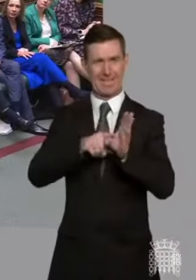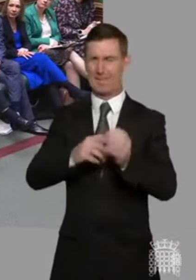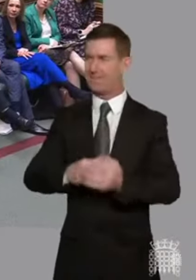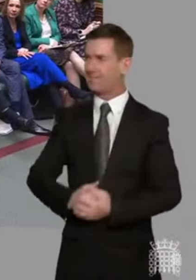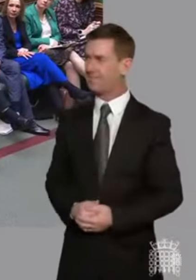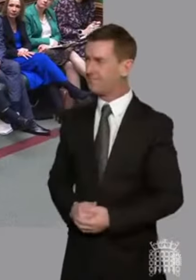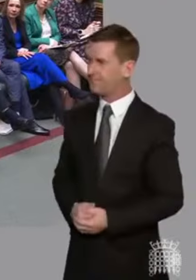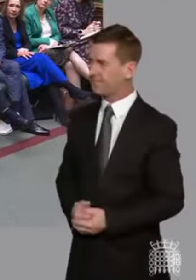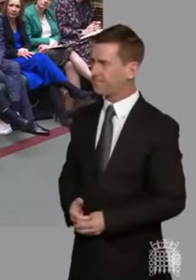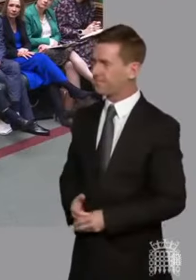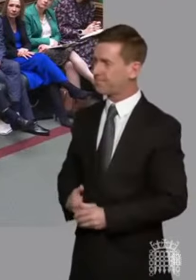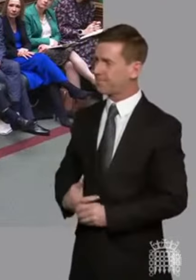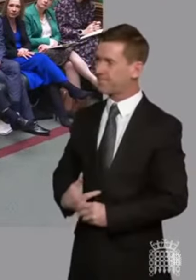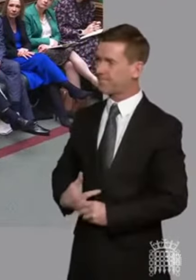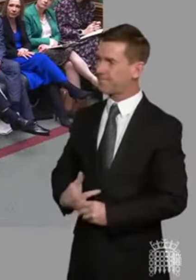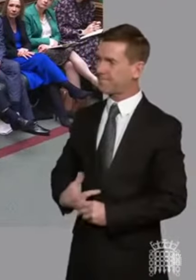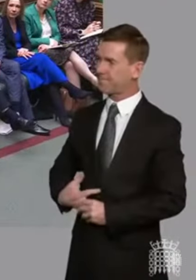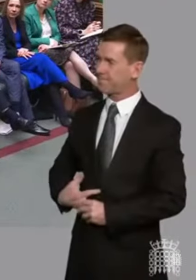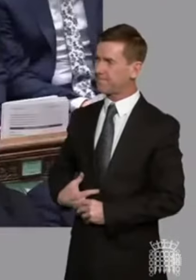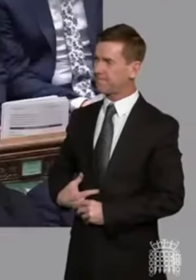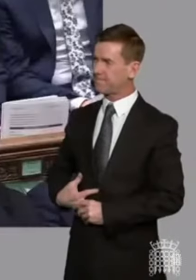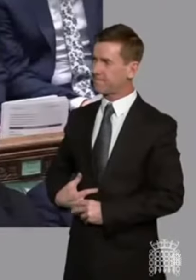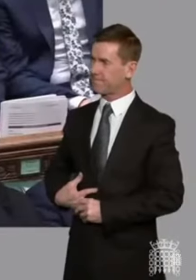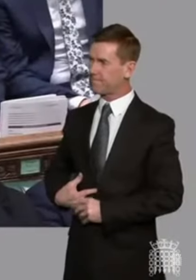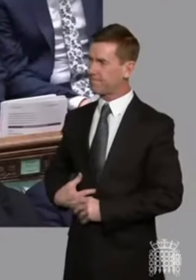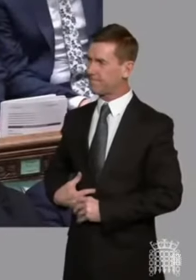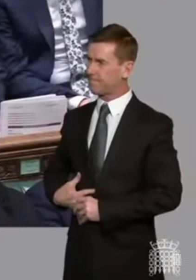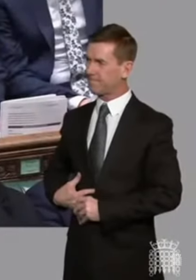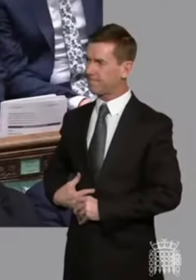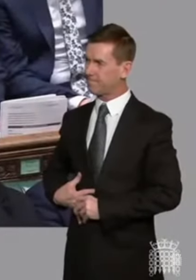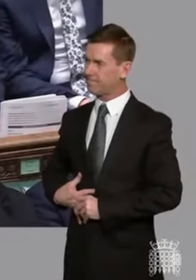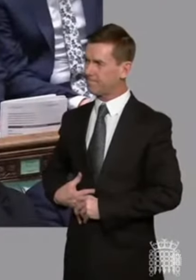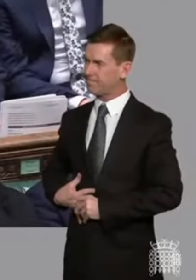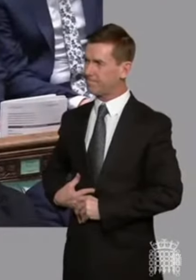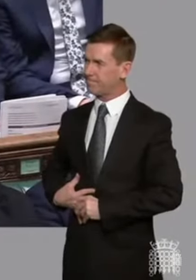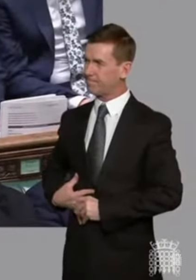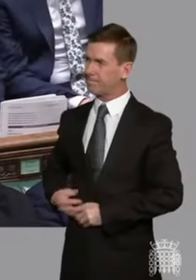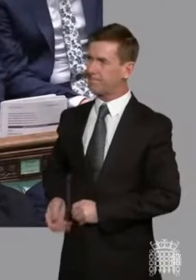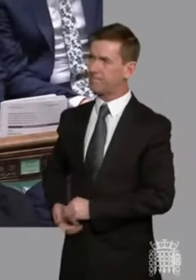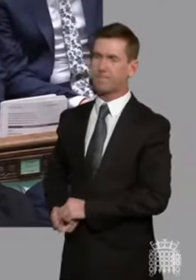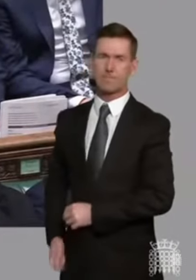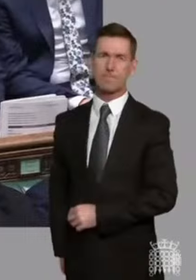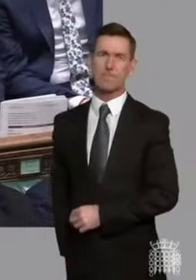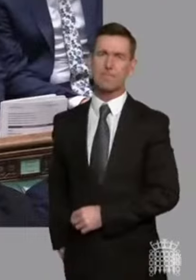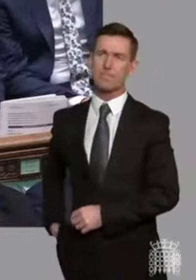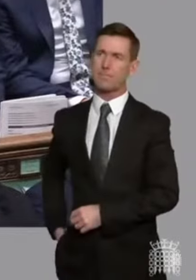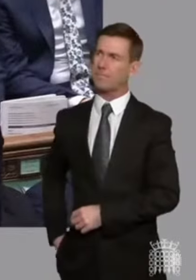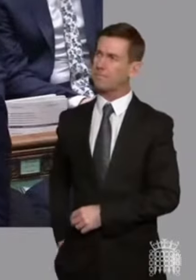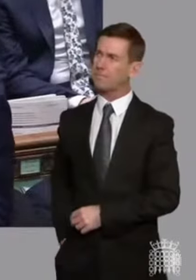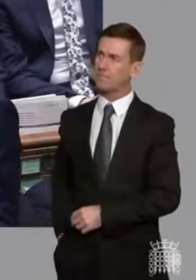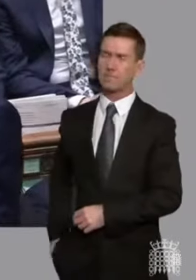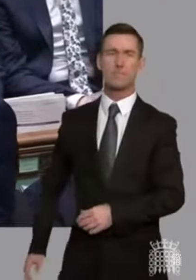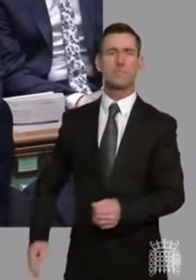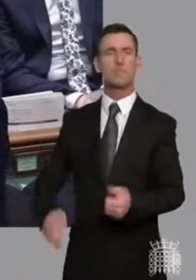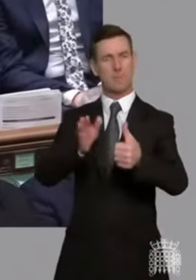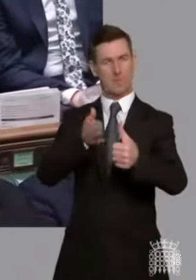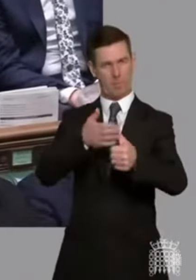the 15-year-old in Sheffield and say that we will support any effective action against knife crime that the government